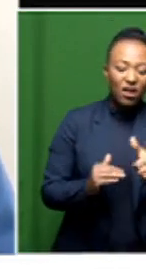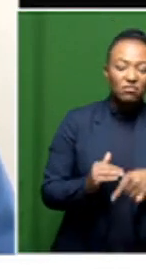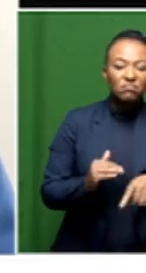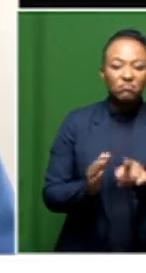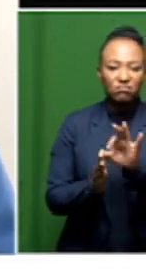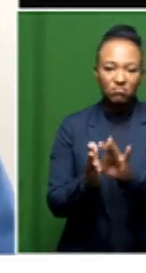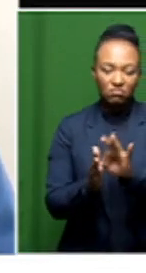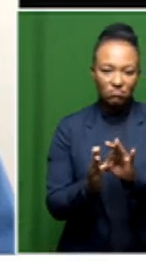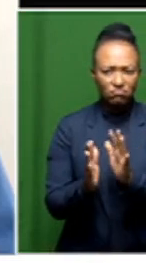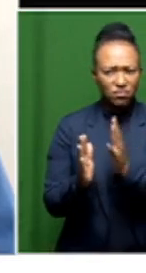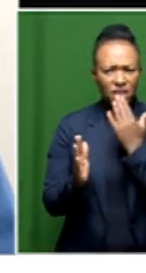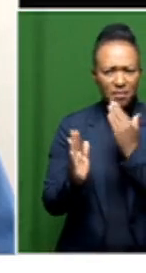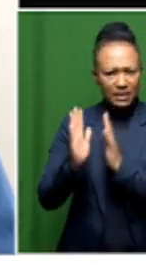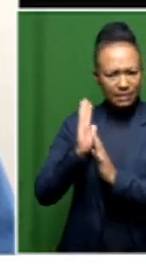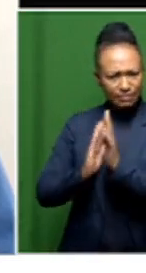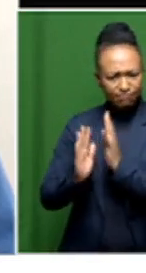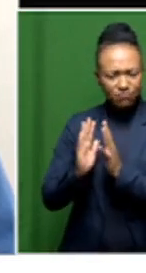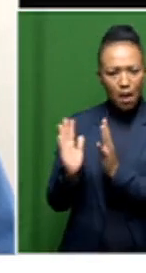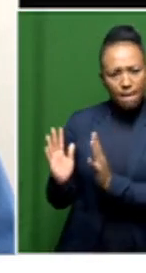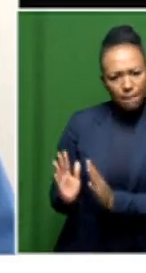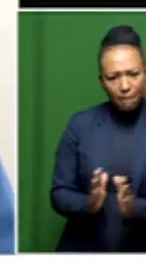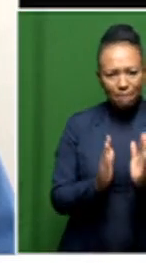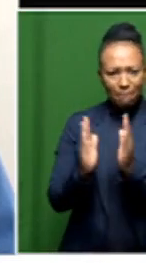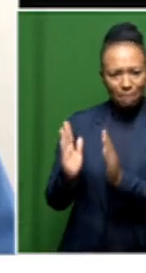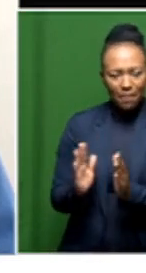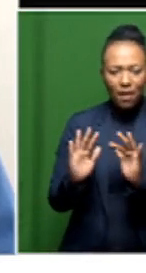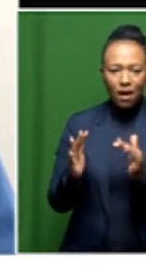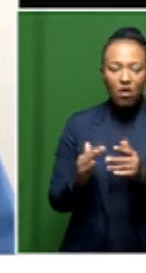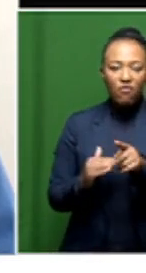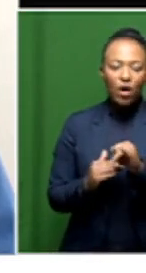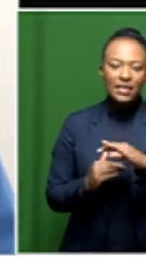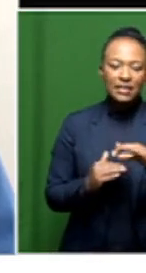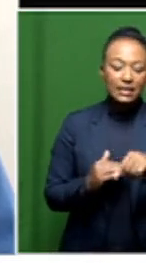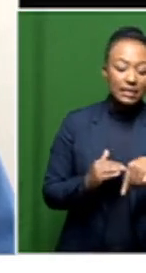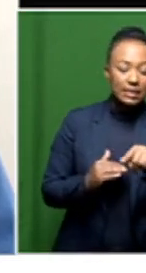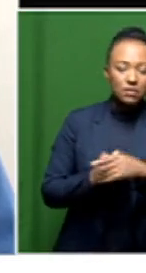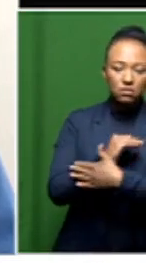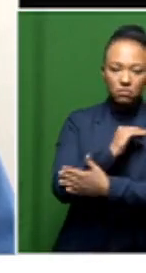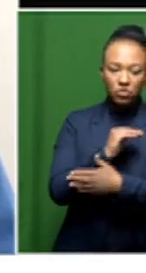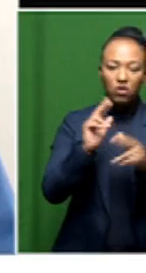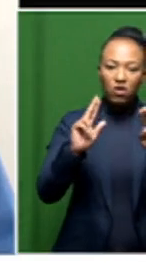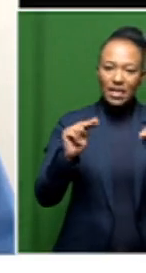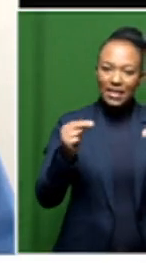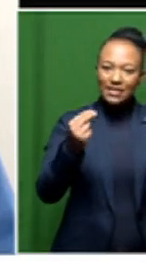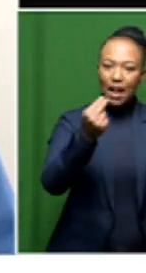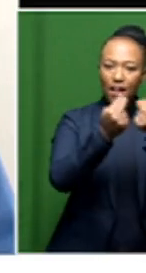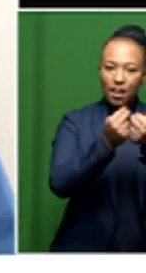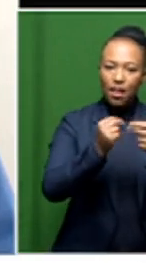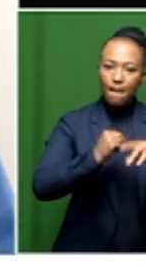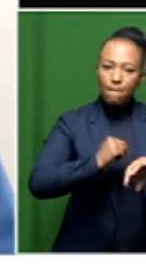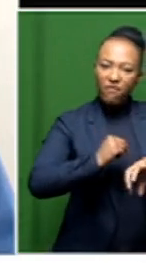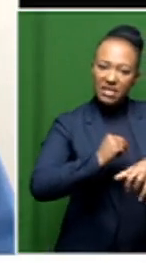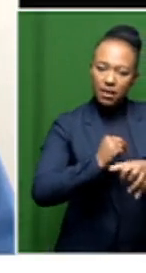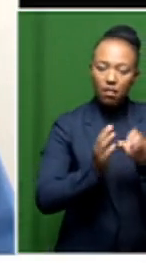please speak to us about how far your preparations are as the IEC for the country to hold national and provincial elections